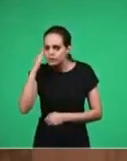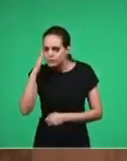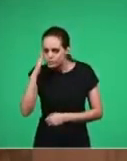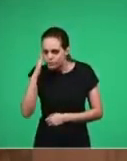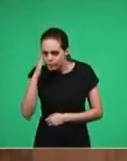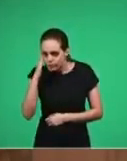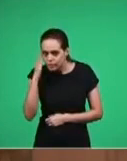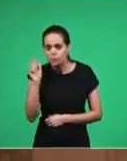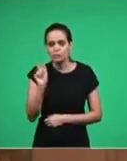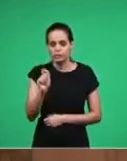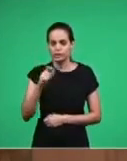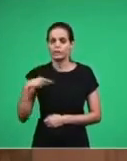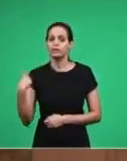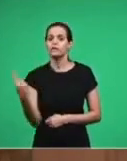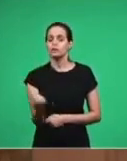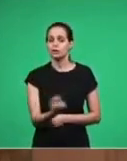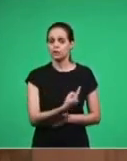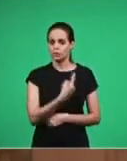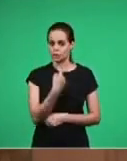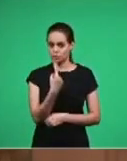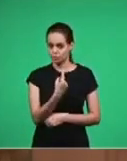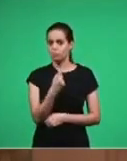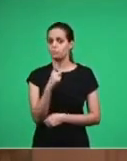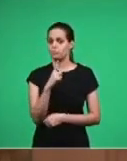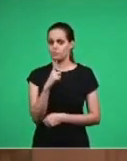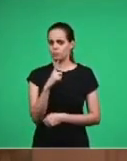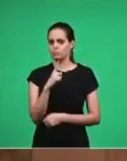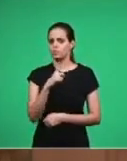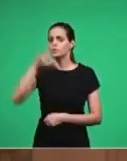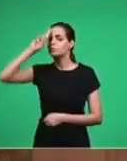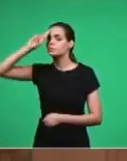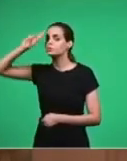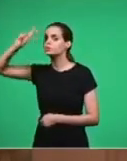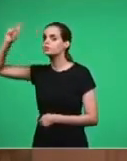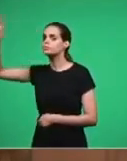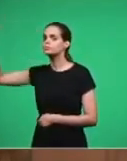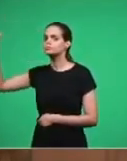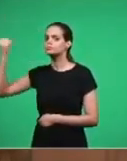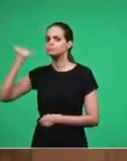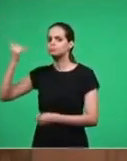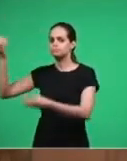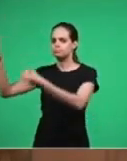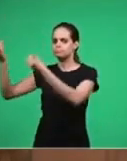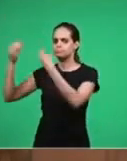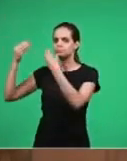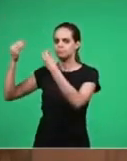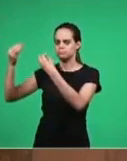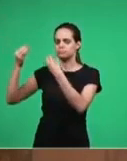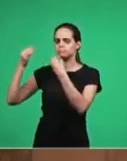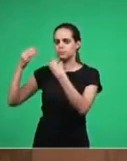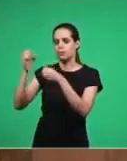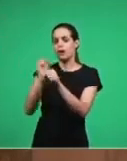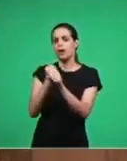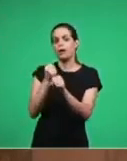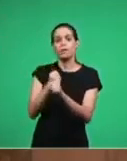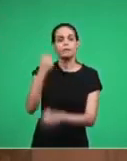This is the understanding that the Lord has given us to present today, because we